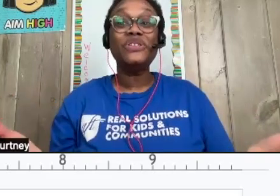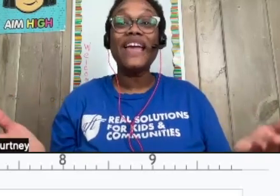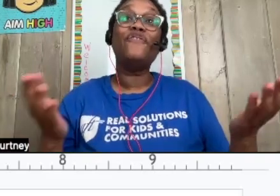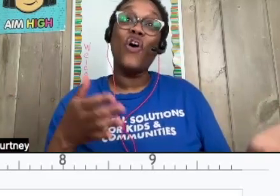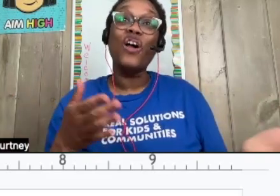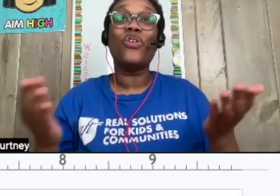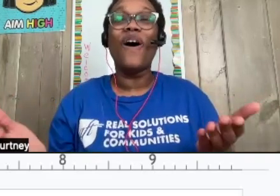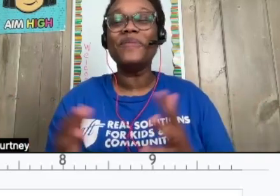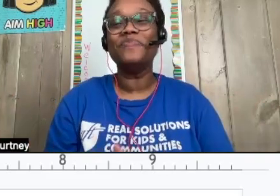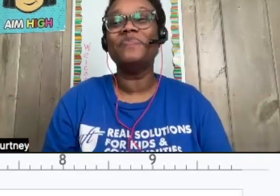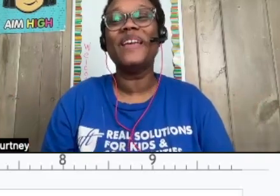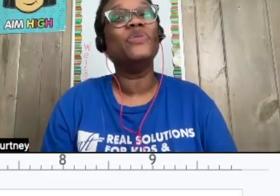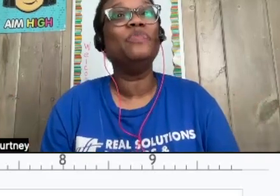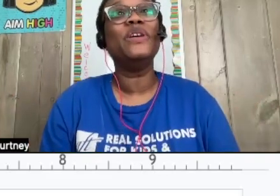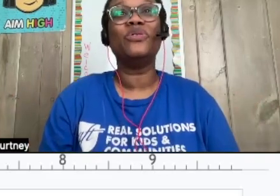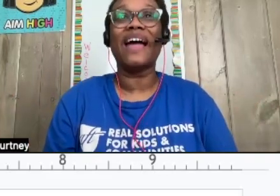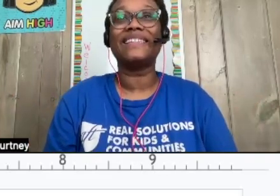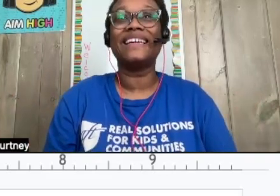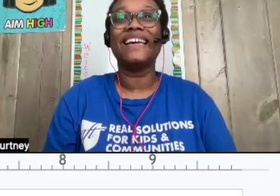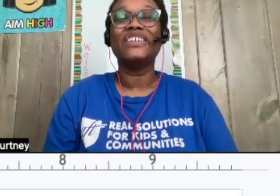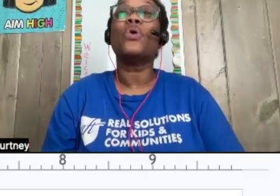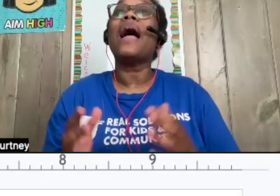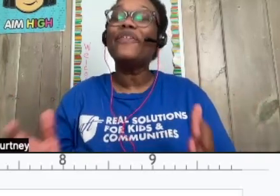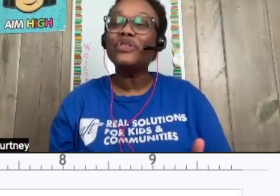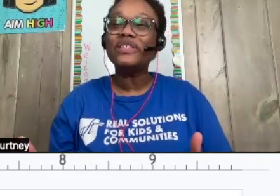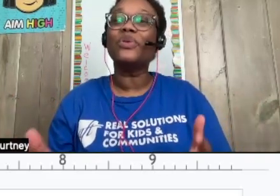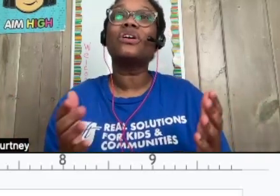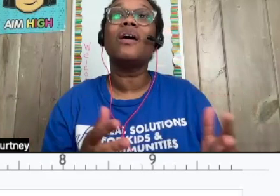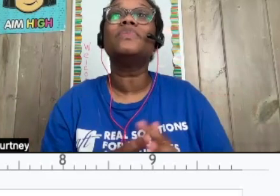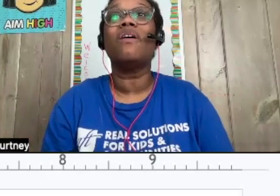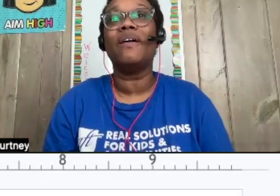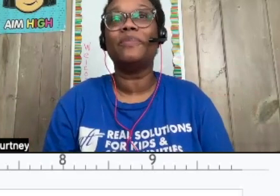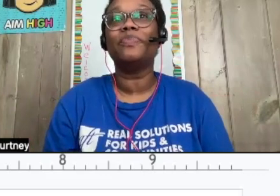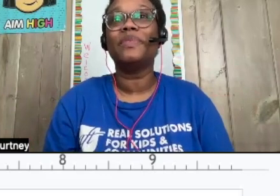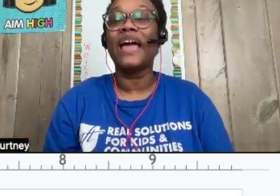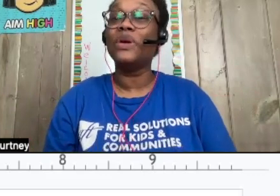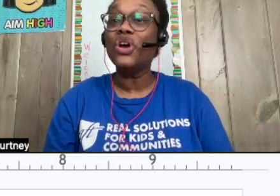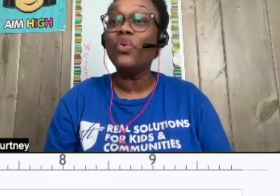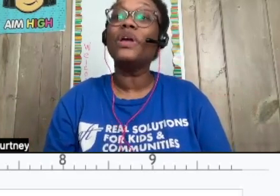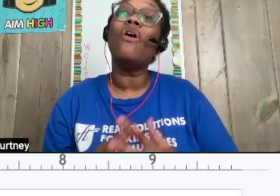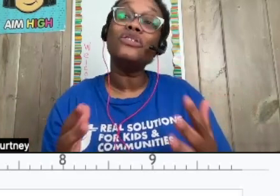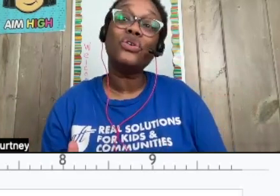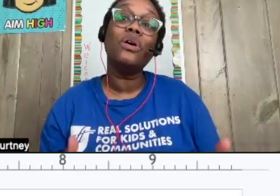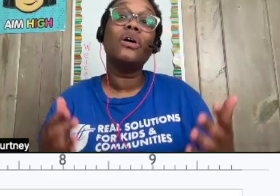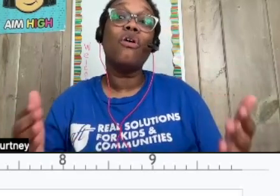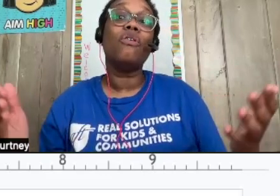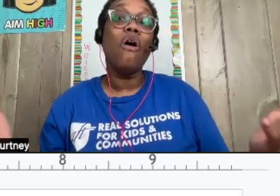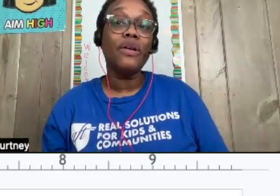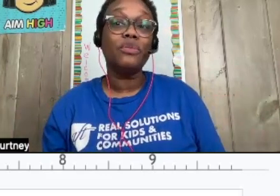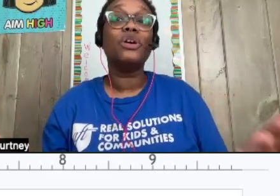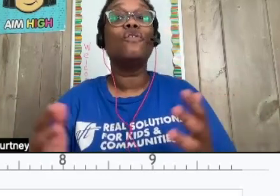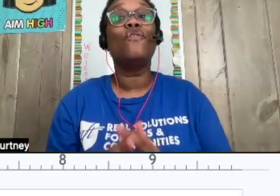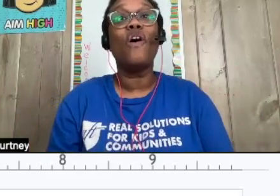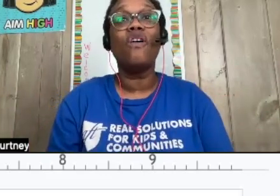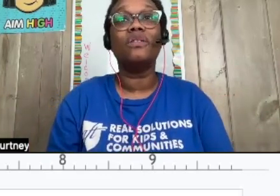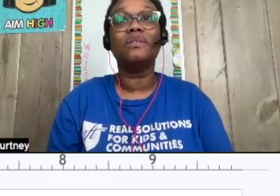Did you say fall or autumn? Then you would be correct. So after summer comes autumn. And we know we also call